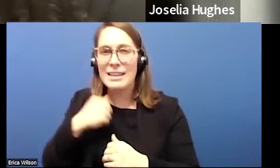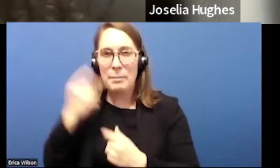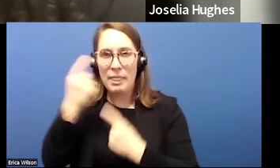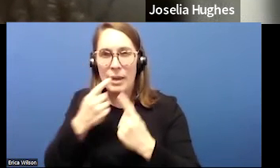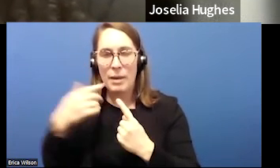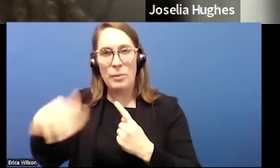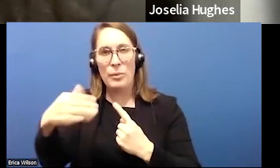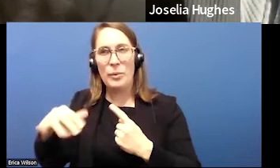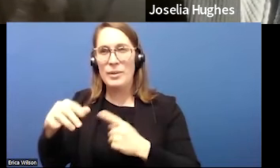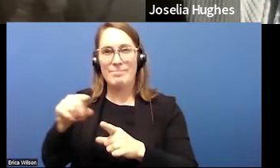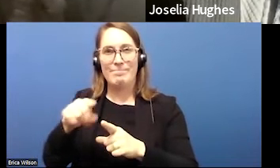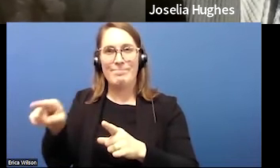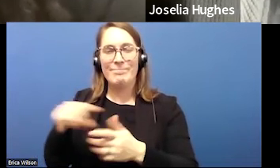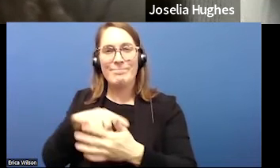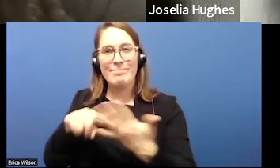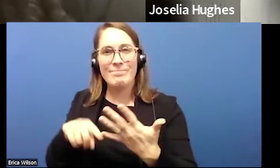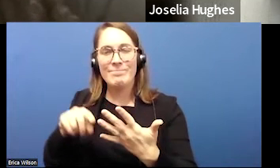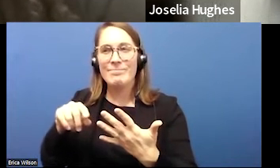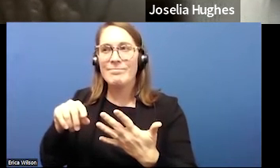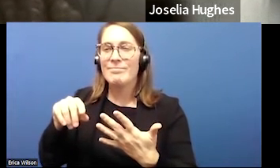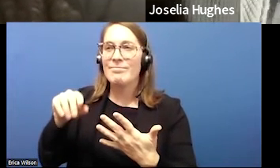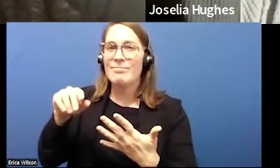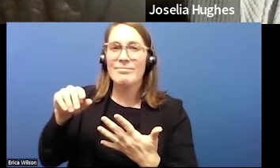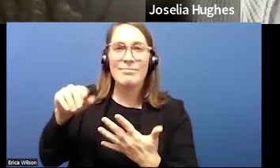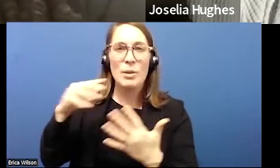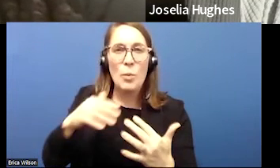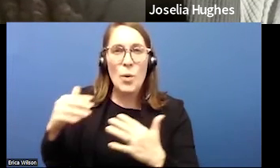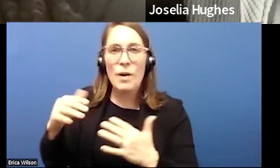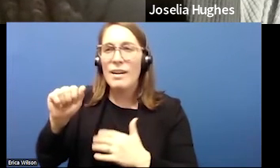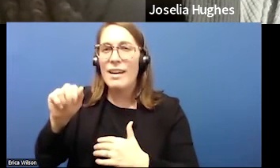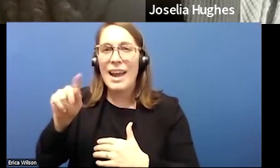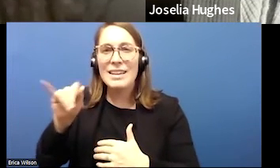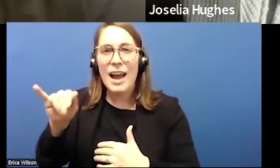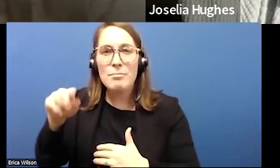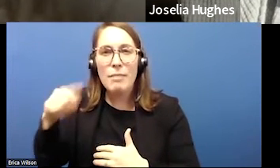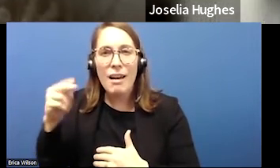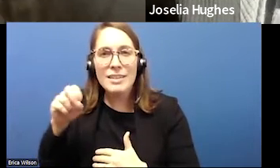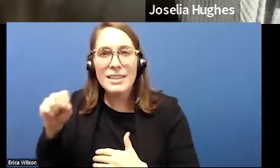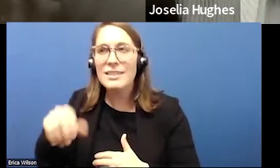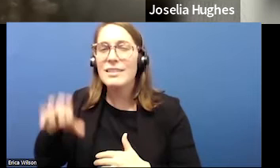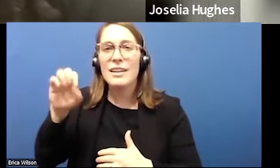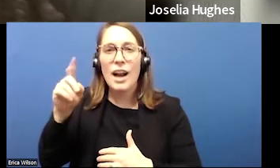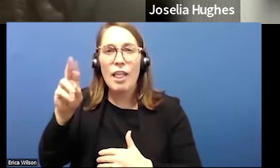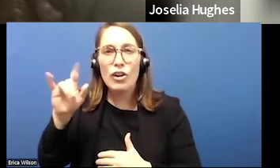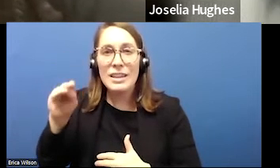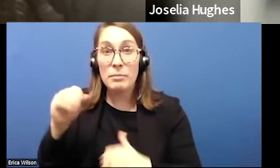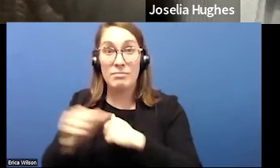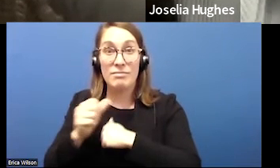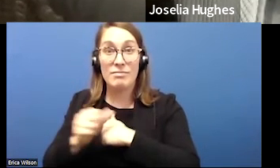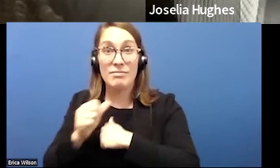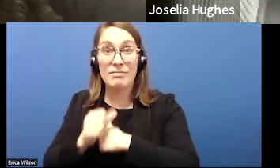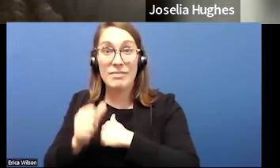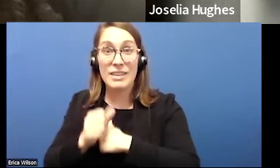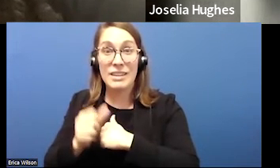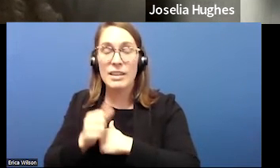I guess I'm thinking about the perniciousness of things like misogynoir and anti-blackness and colorism,